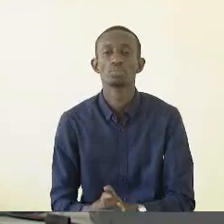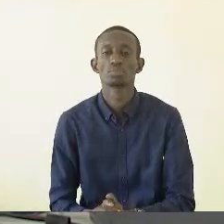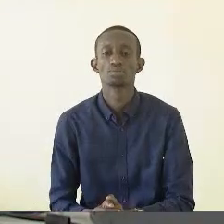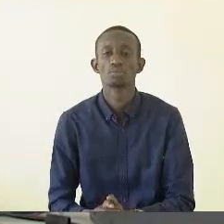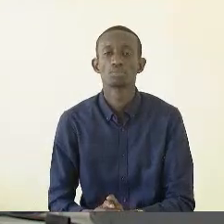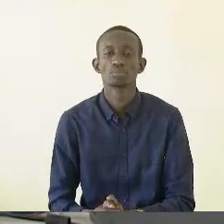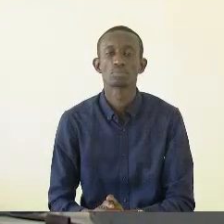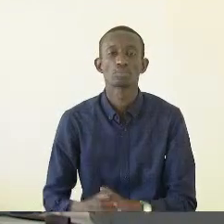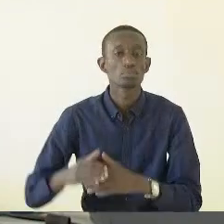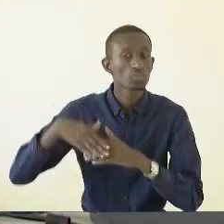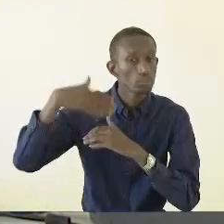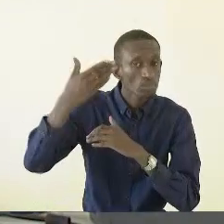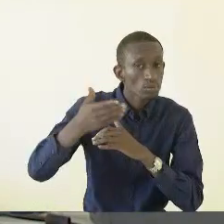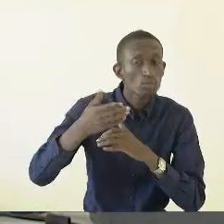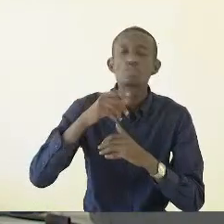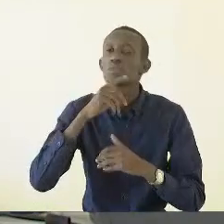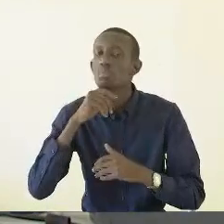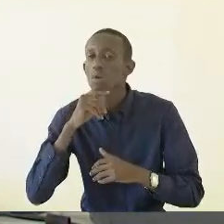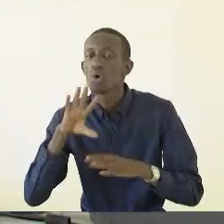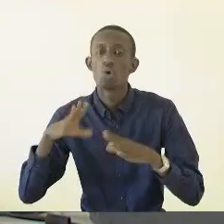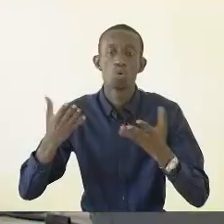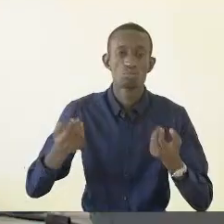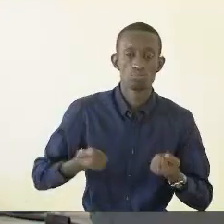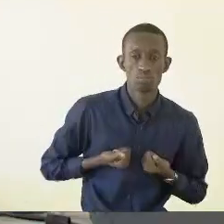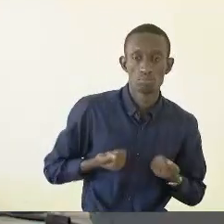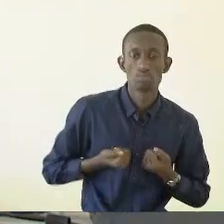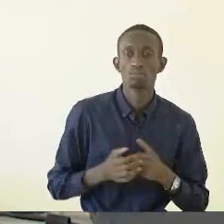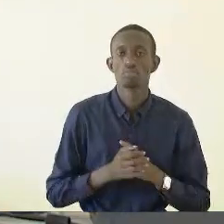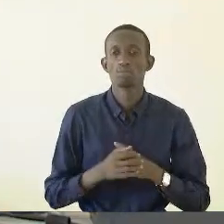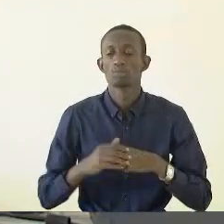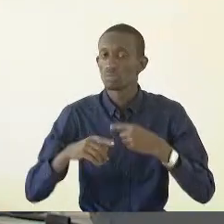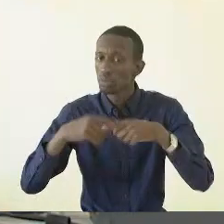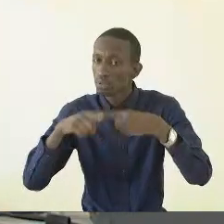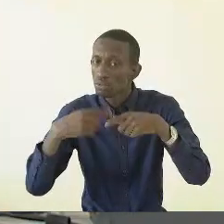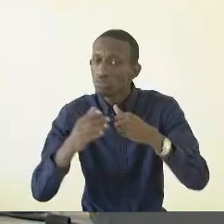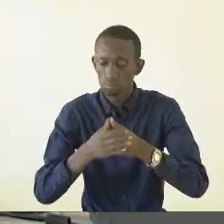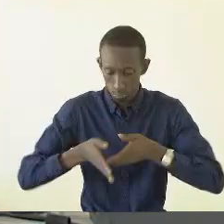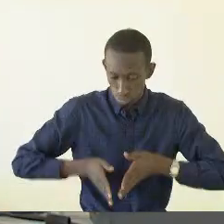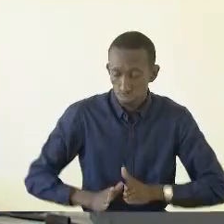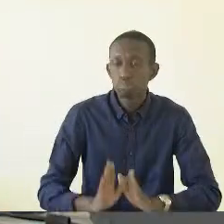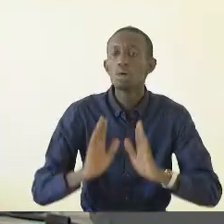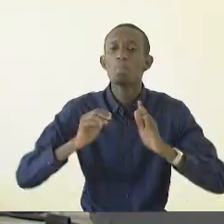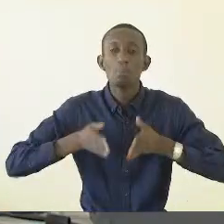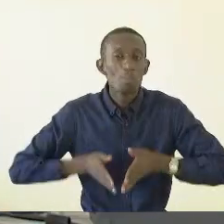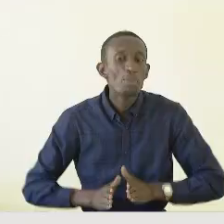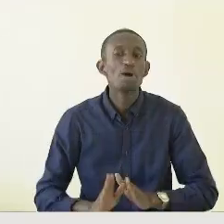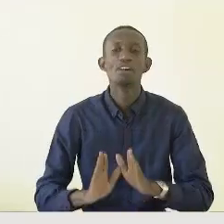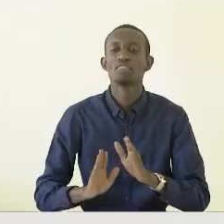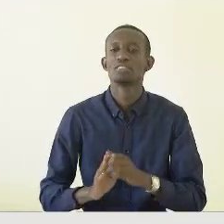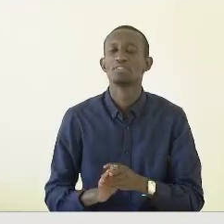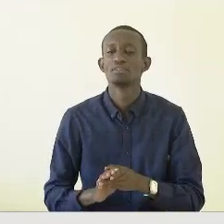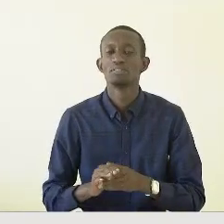the fusion of male and female gametes will lead to reproduction, and in this case,